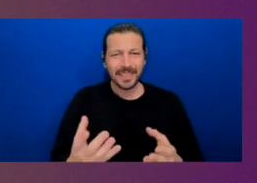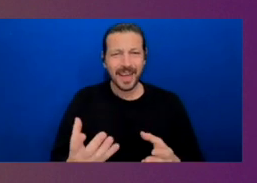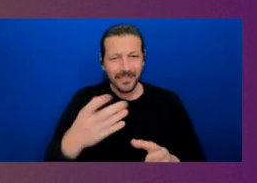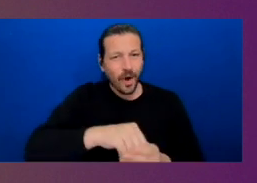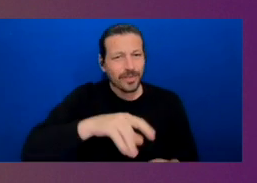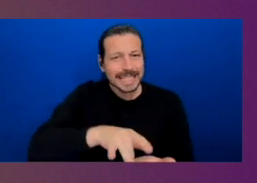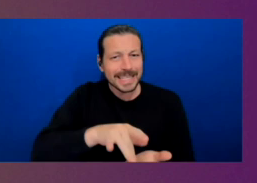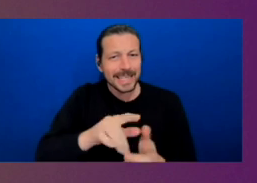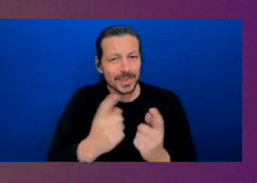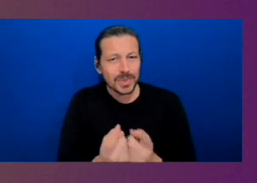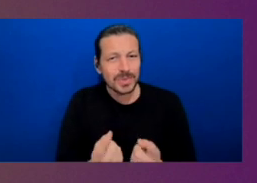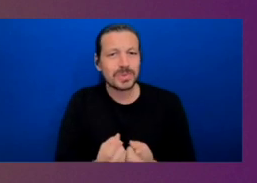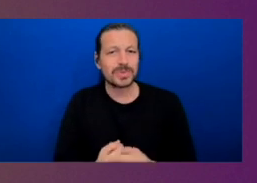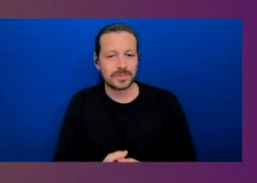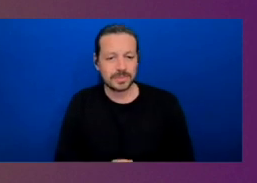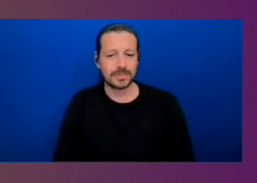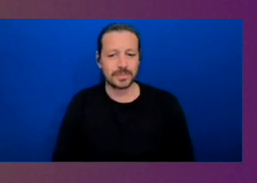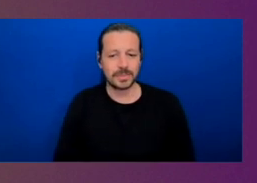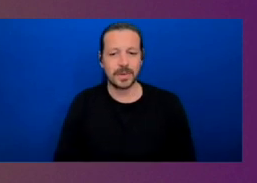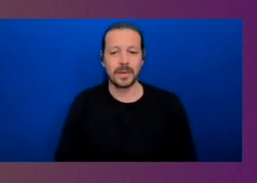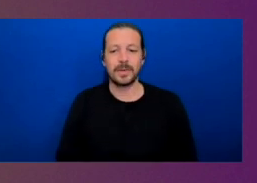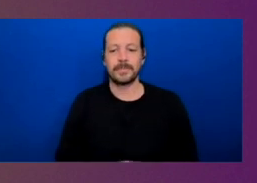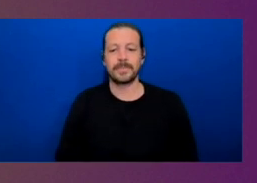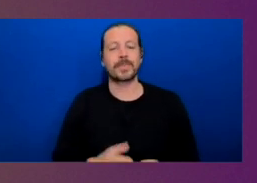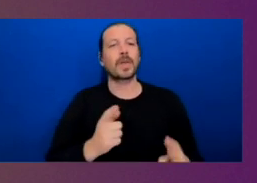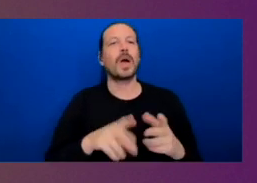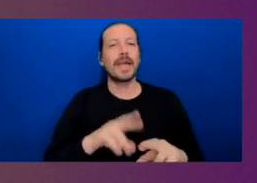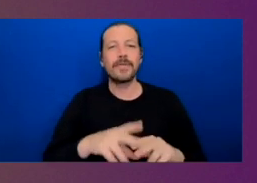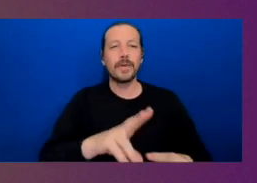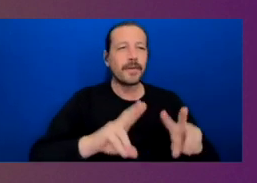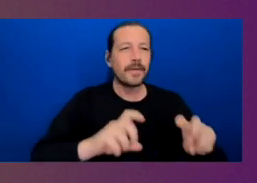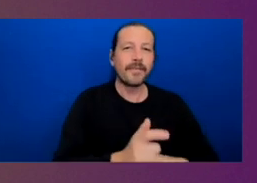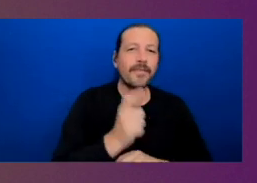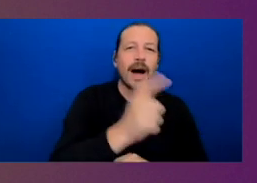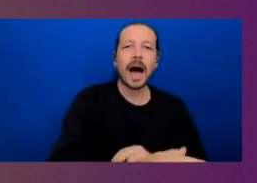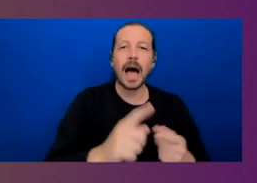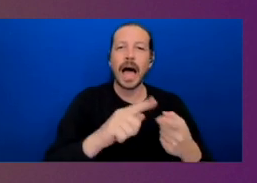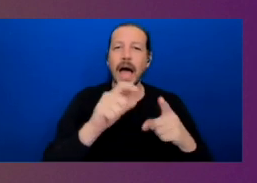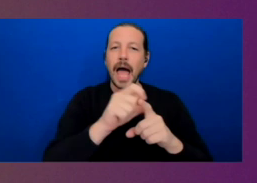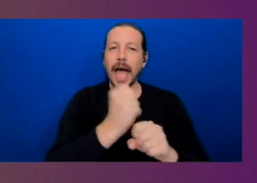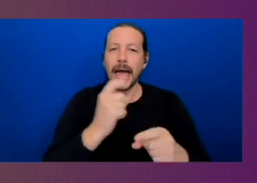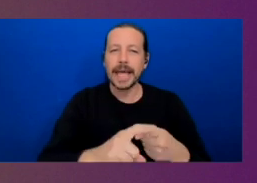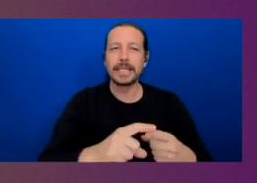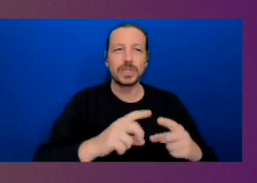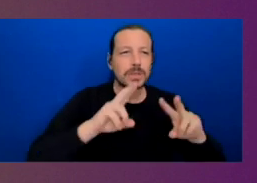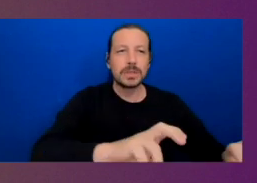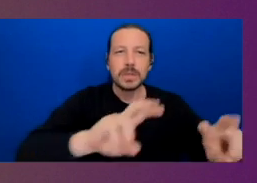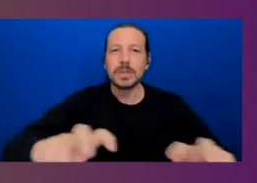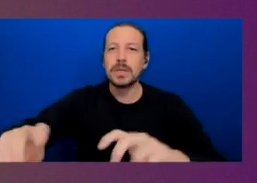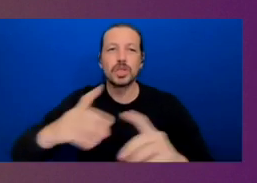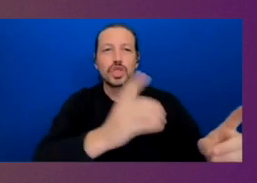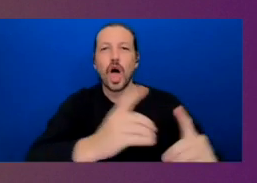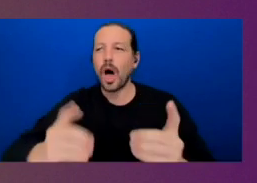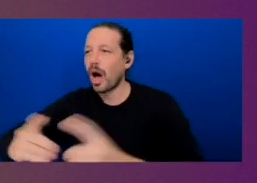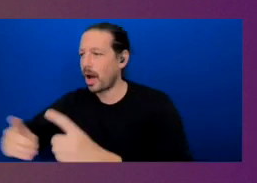other characteristics. So if you've gone to the edges on one or two areas on each, as you say, that whole center, it's just much